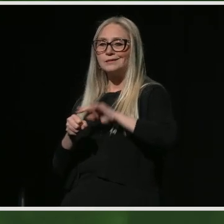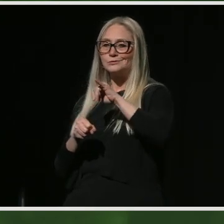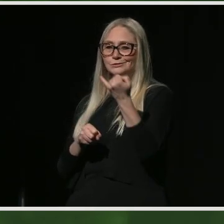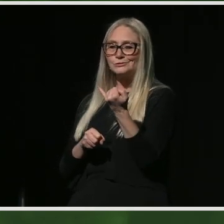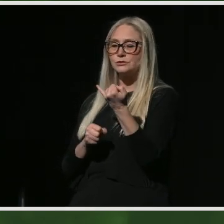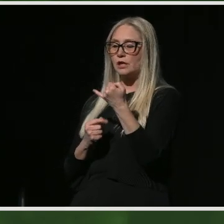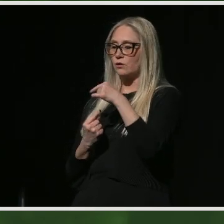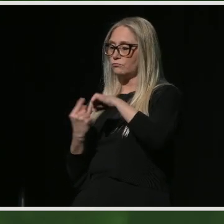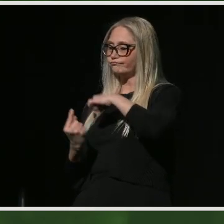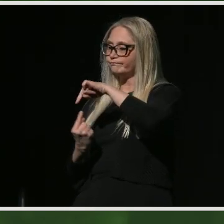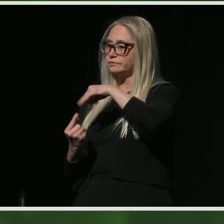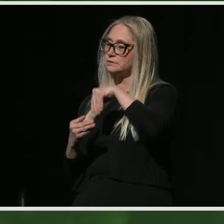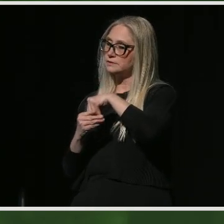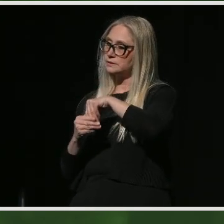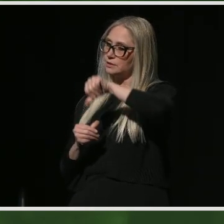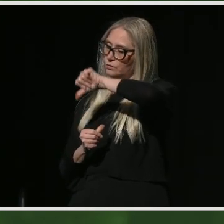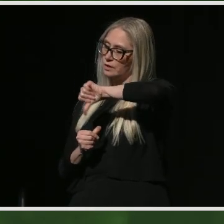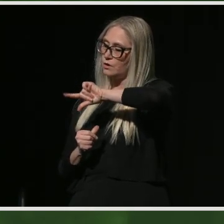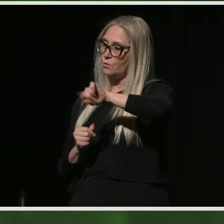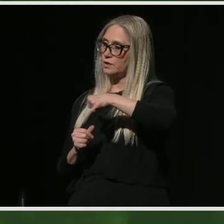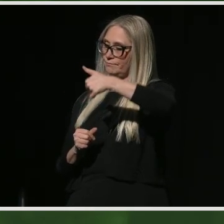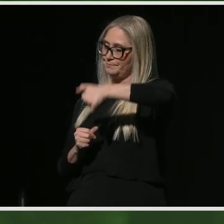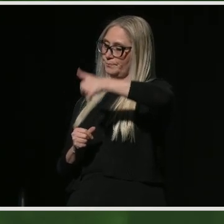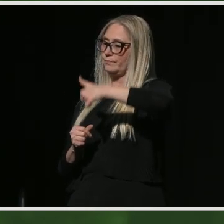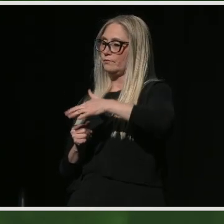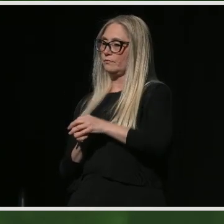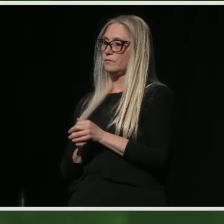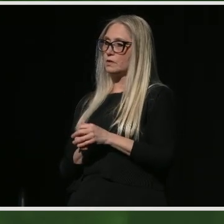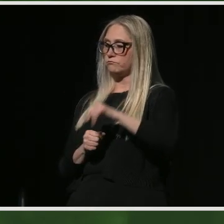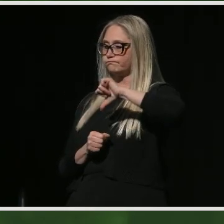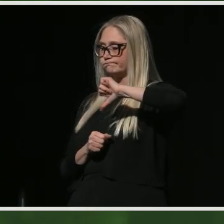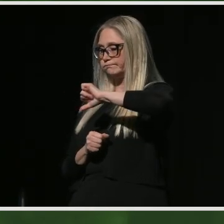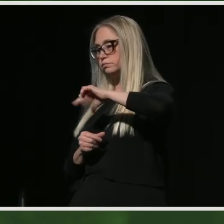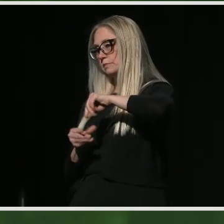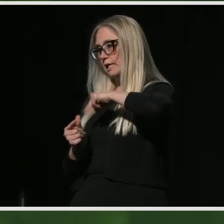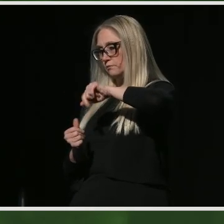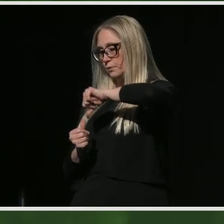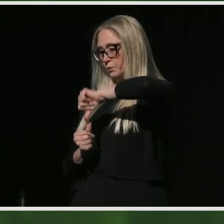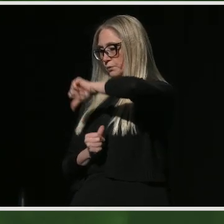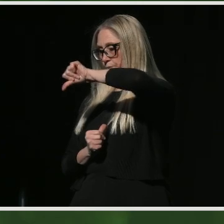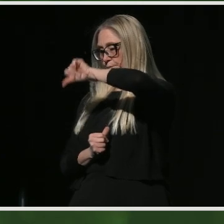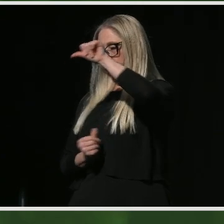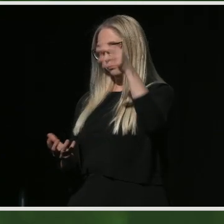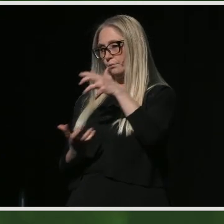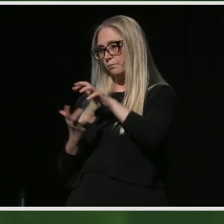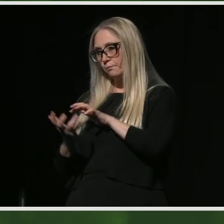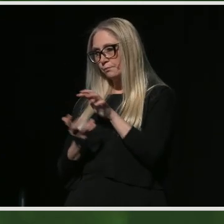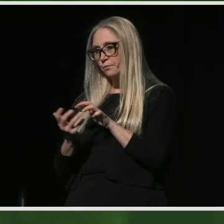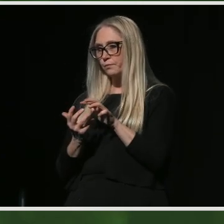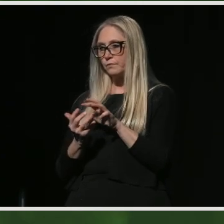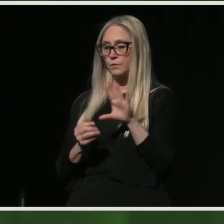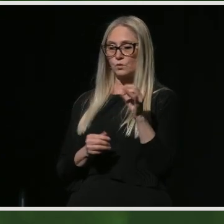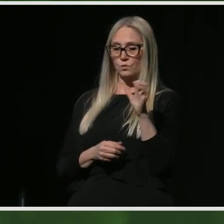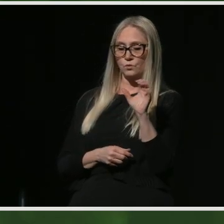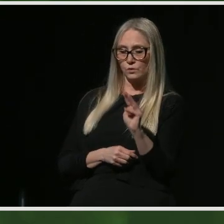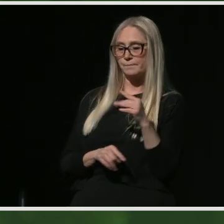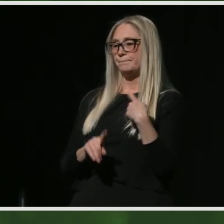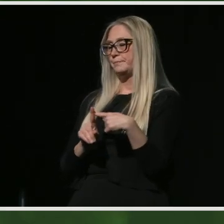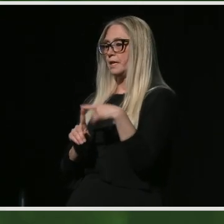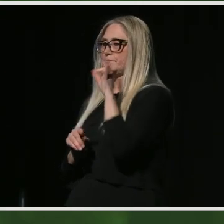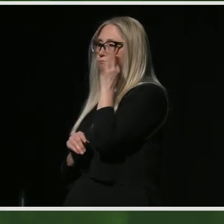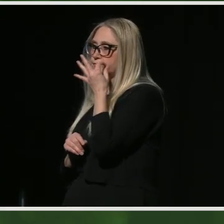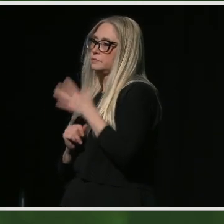swirl right into the cream when you press the button and spray the nozzle. The result is a whipped cream that's more artisanal